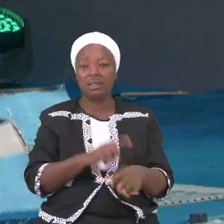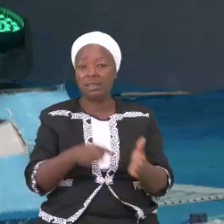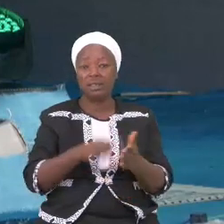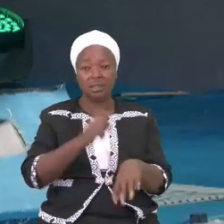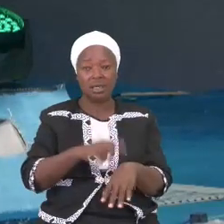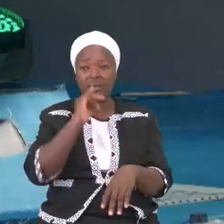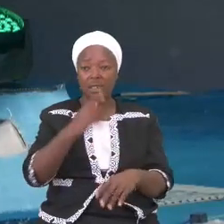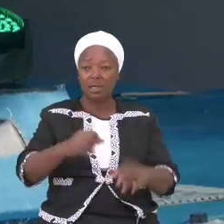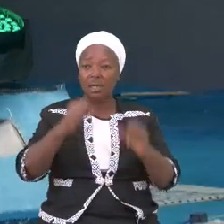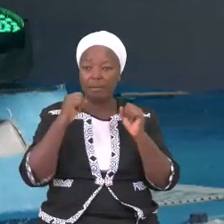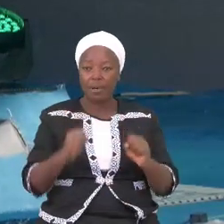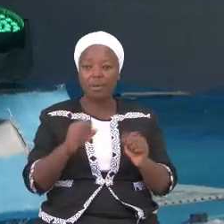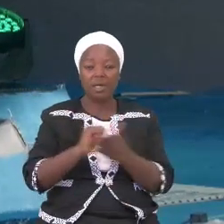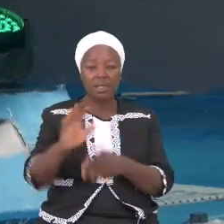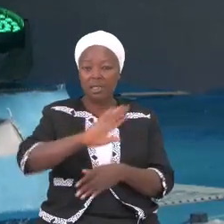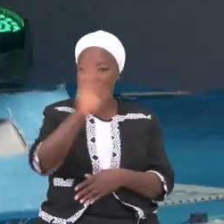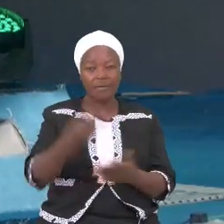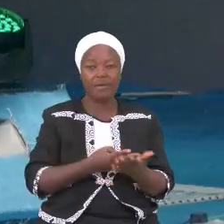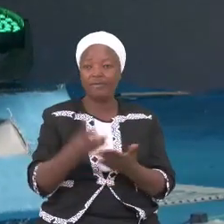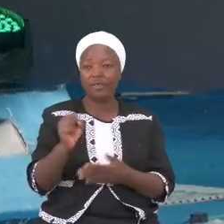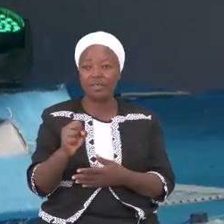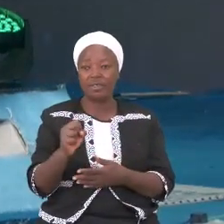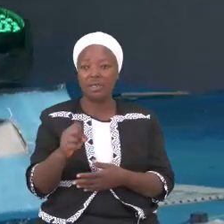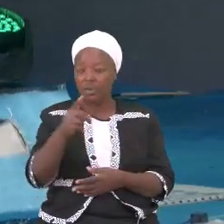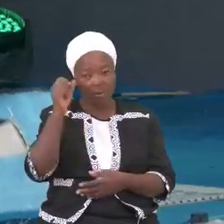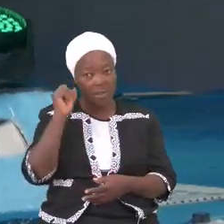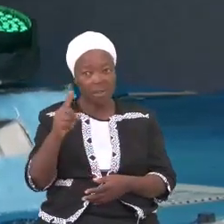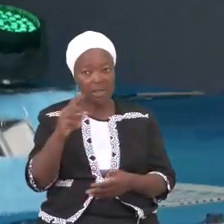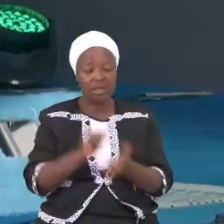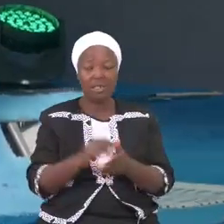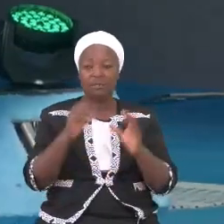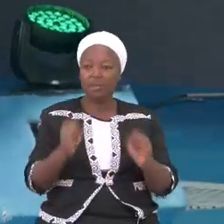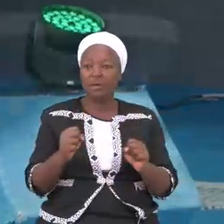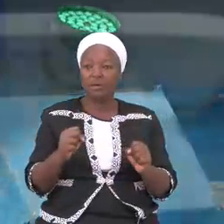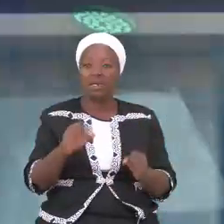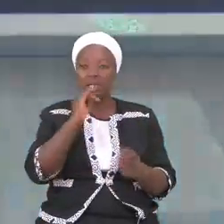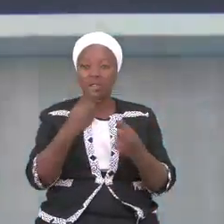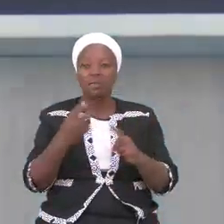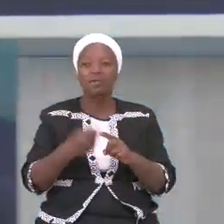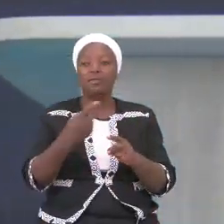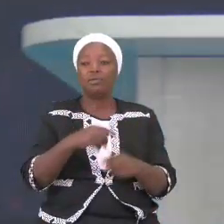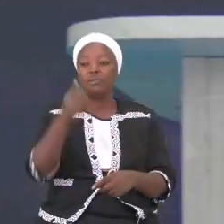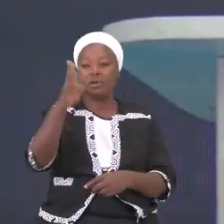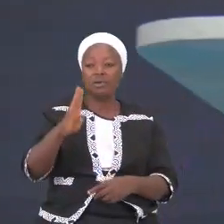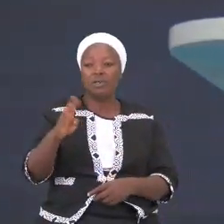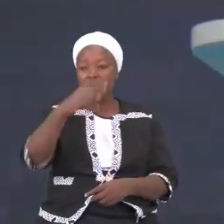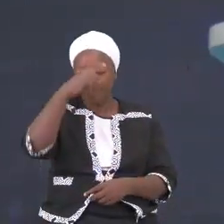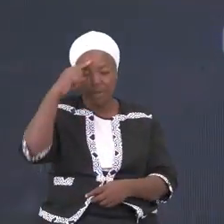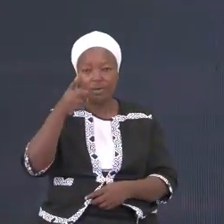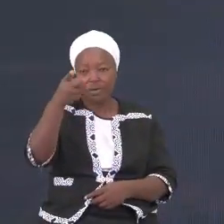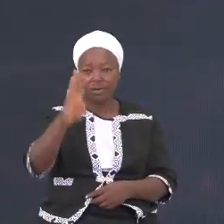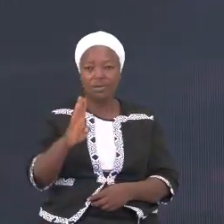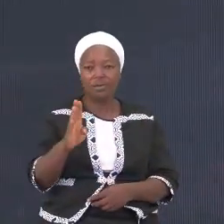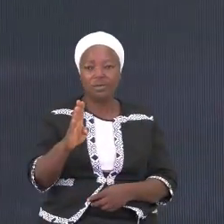You understand? That power is coming from God, because God is the God that